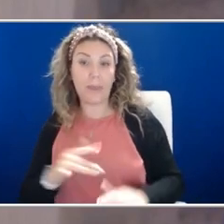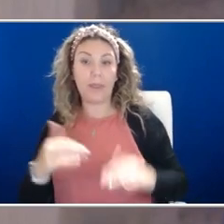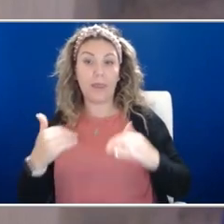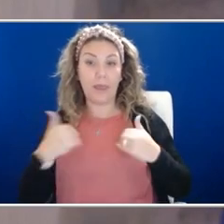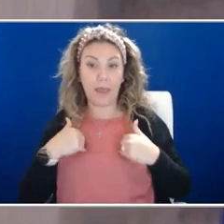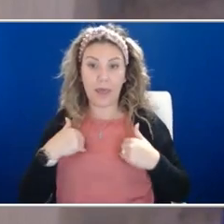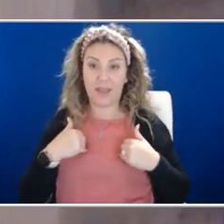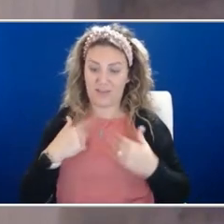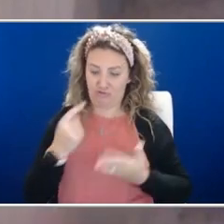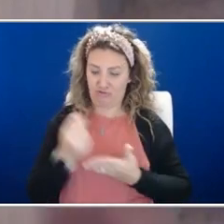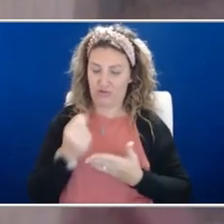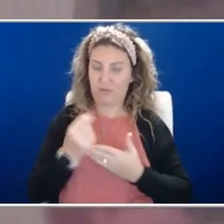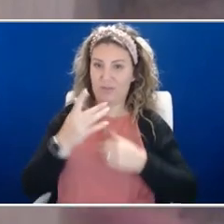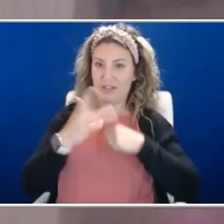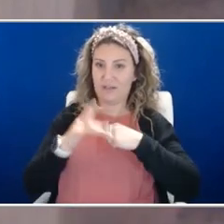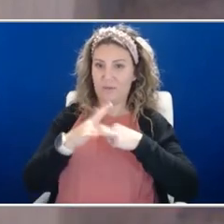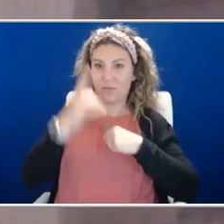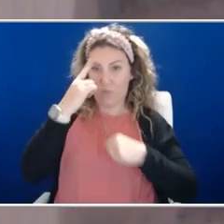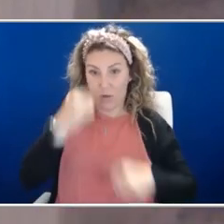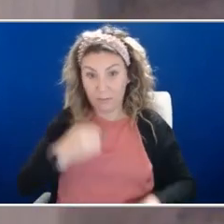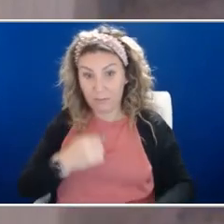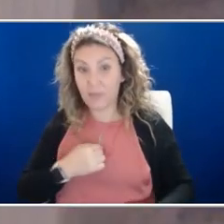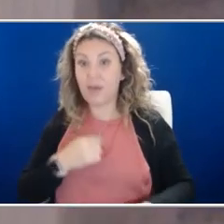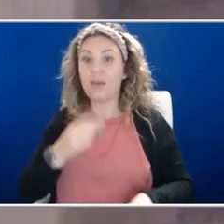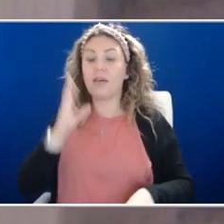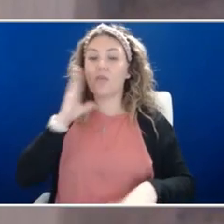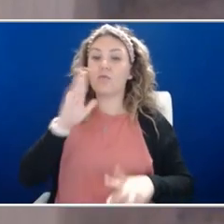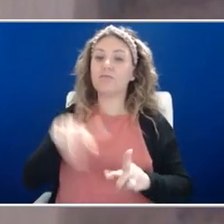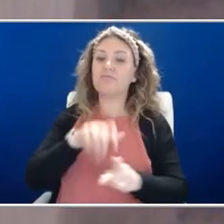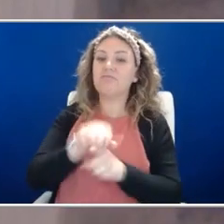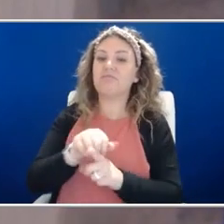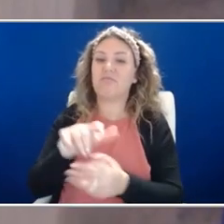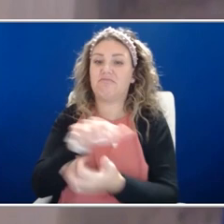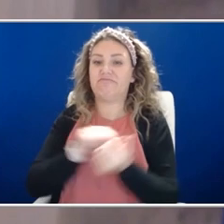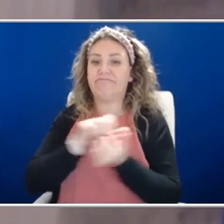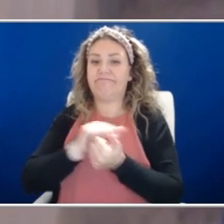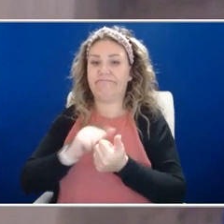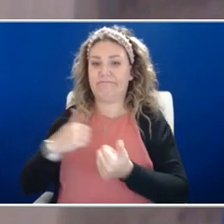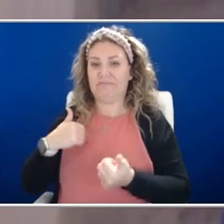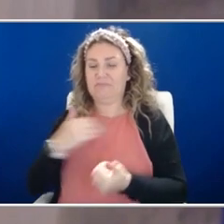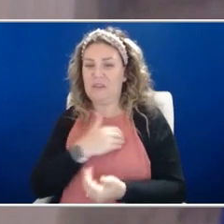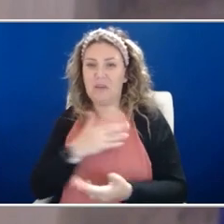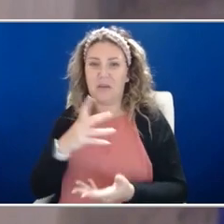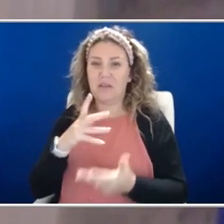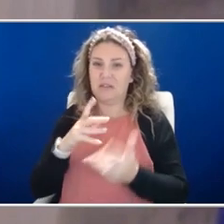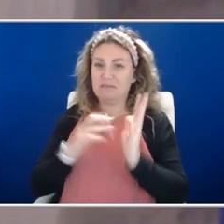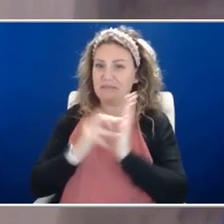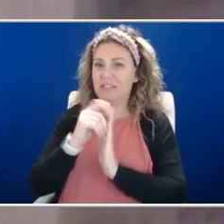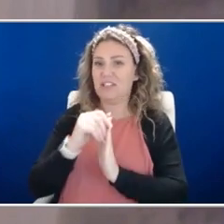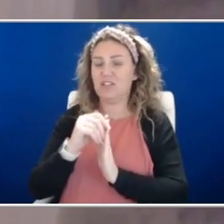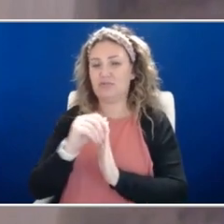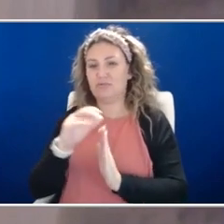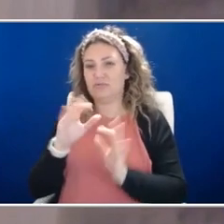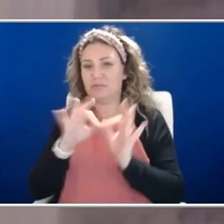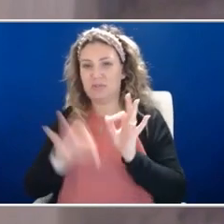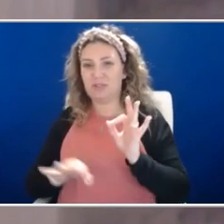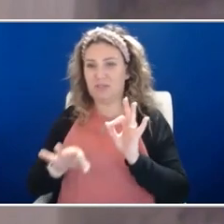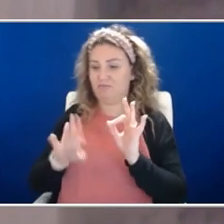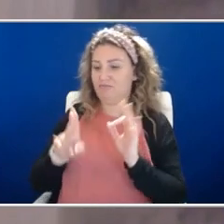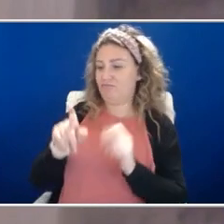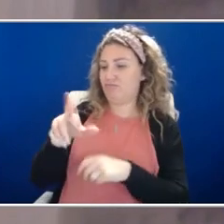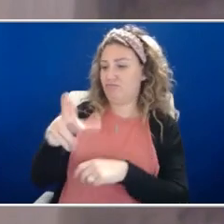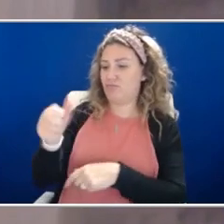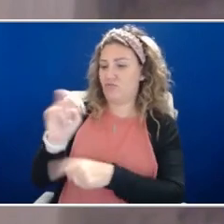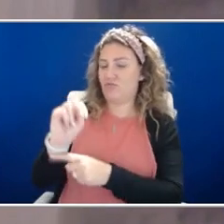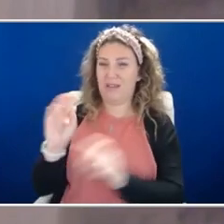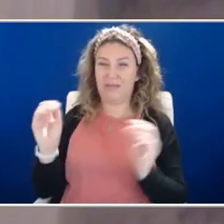treatments available to me that would go in and attack the cancer cells that I had. But Braden faced no known cure. And I was talking